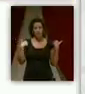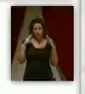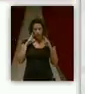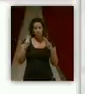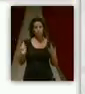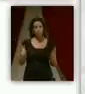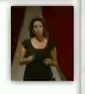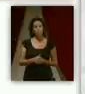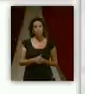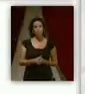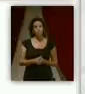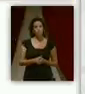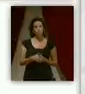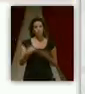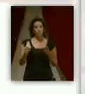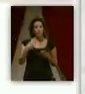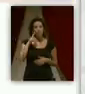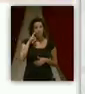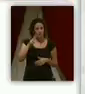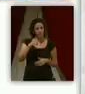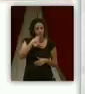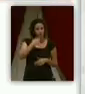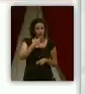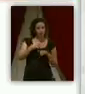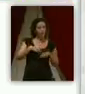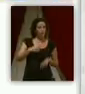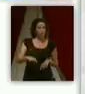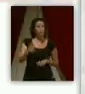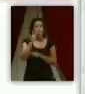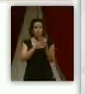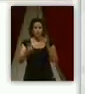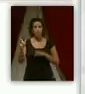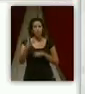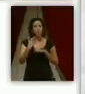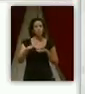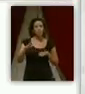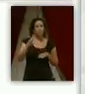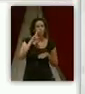no longer see them. Can you distinguish this or tell these apart?